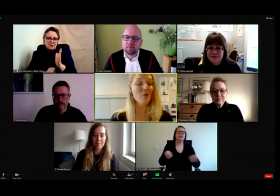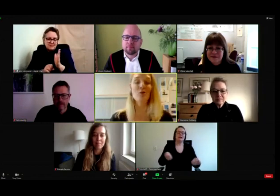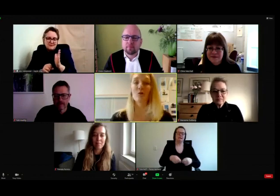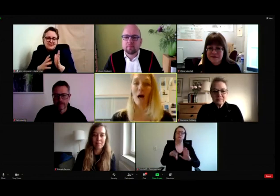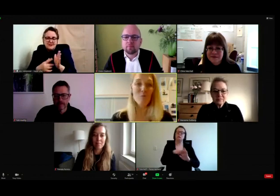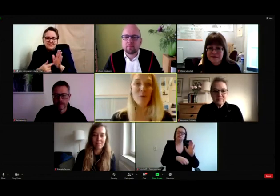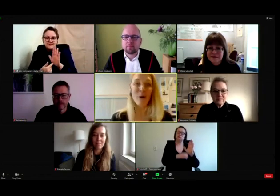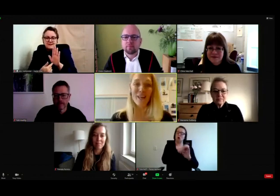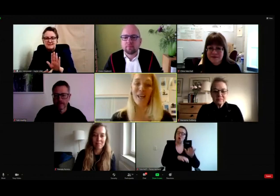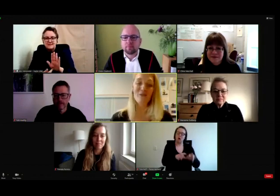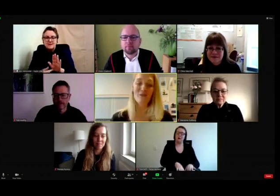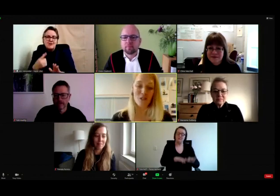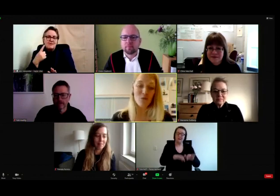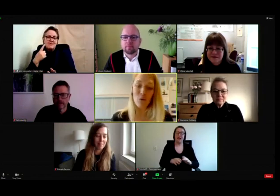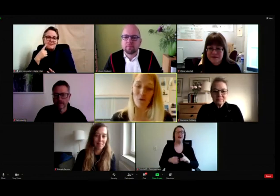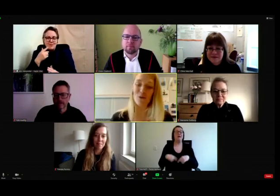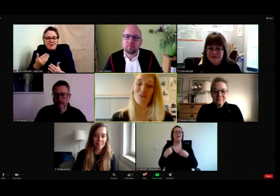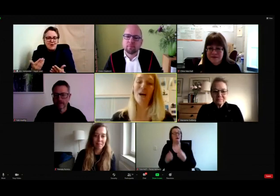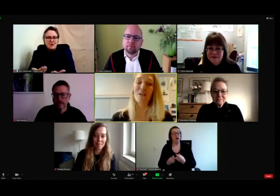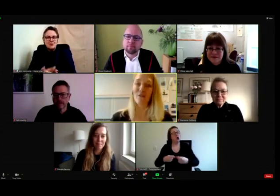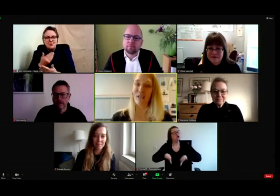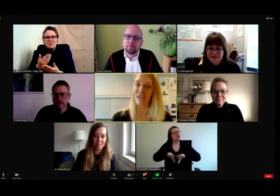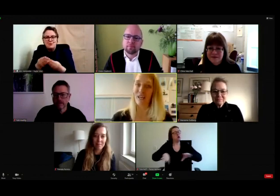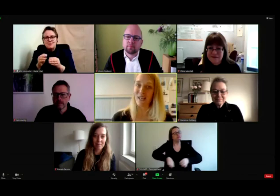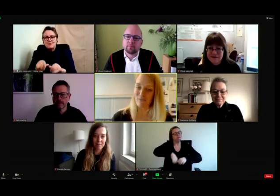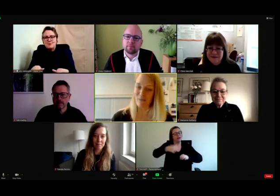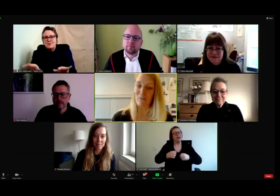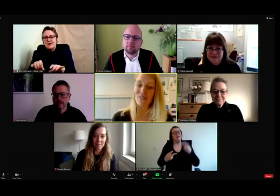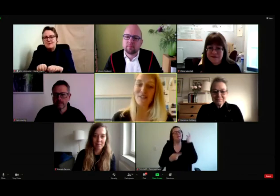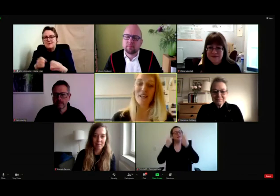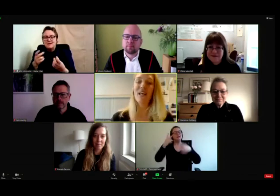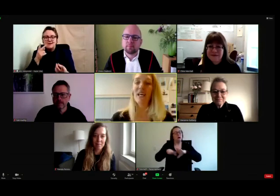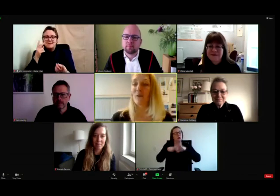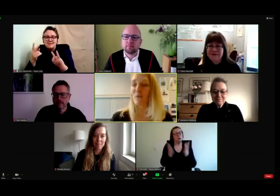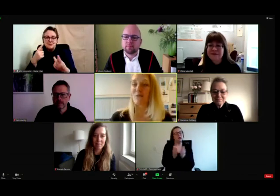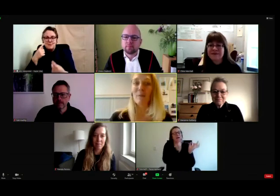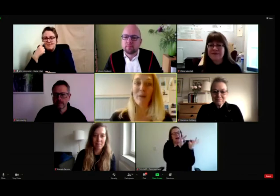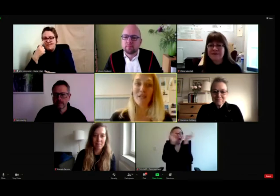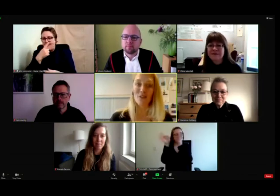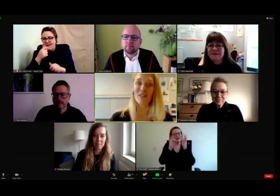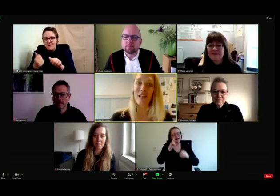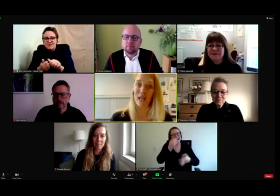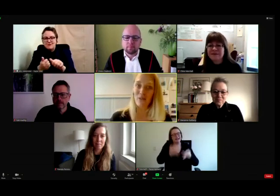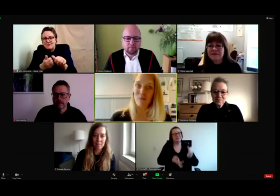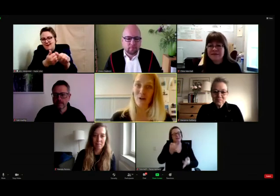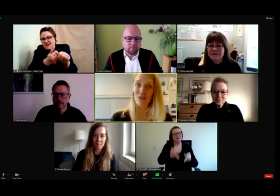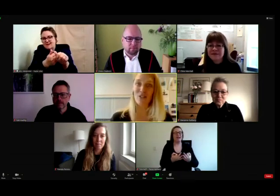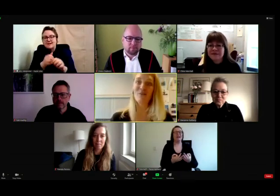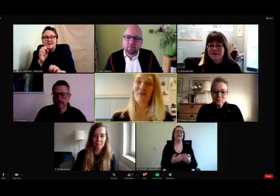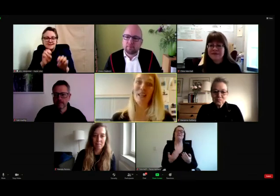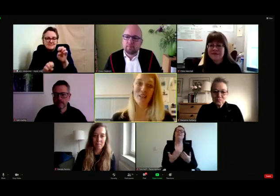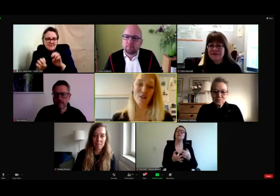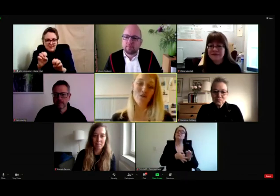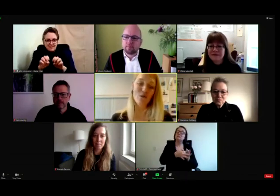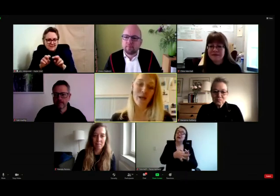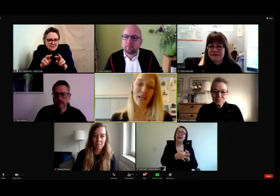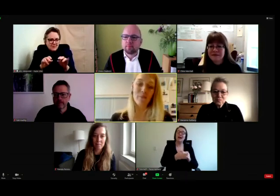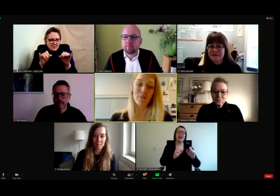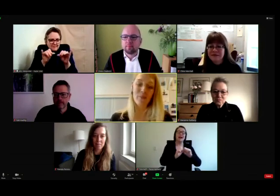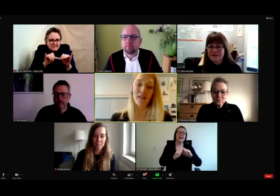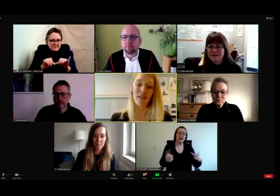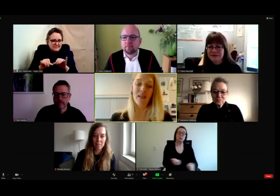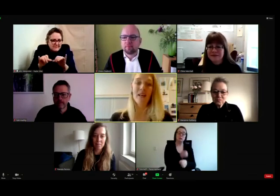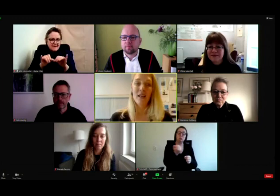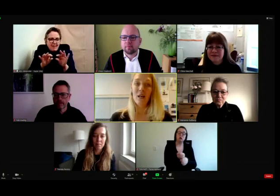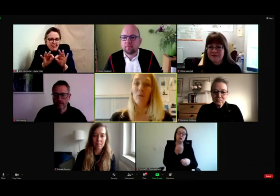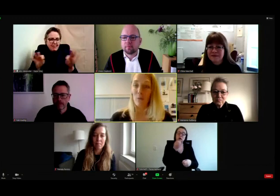for our groundbreaking visual world eye tracking experiment, in which we measured language production in a novel